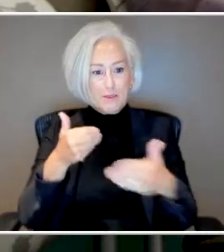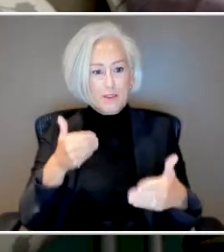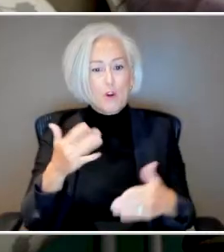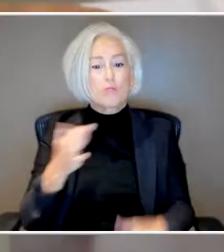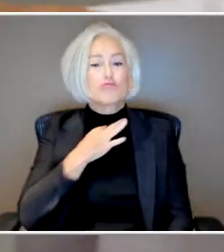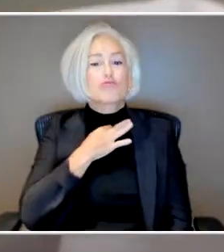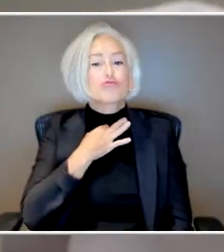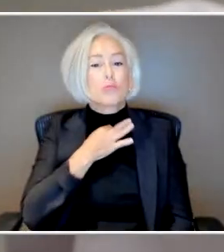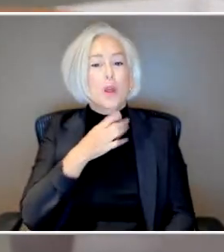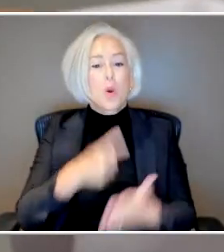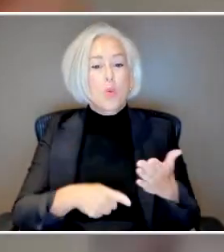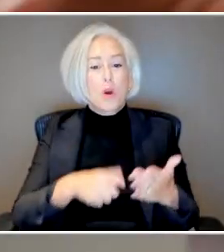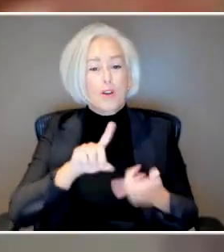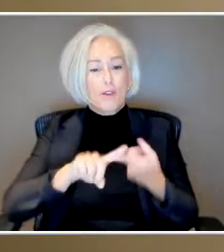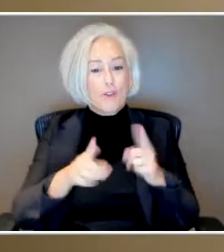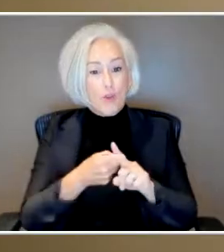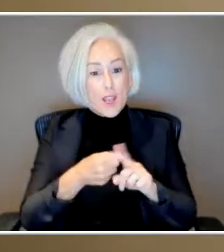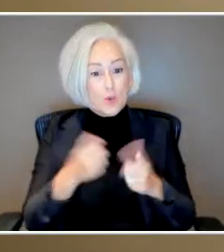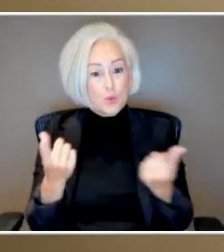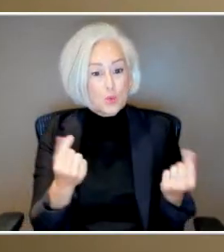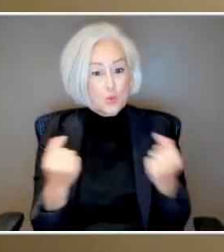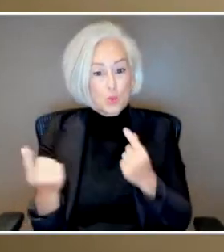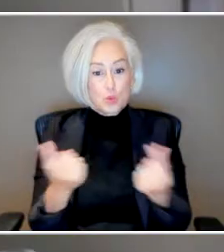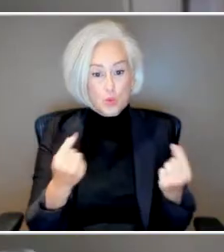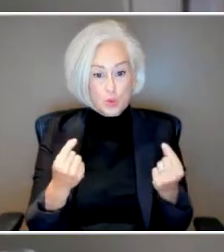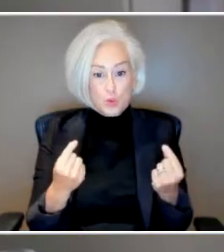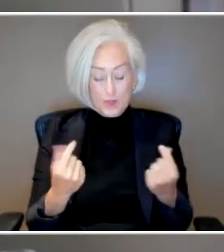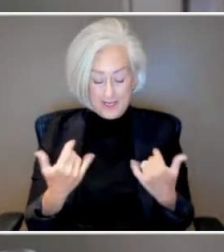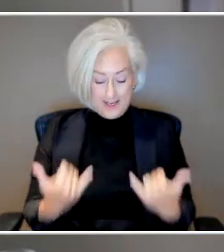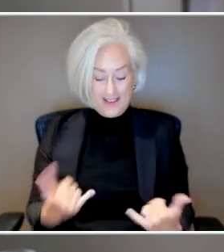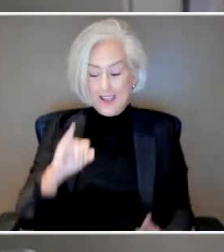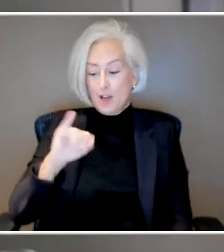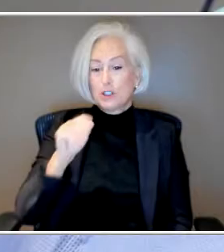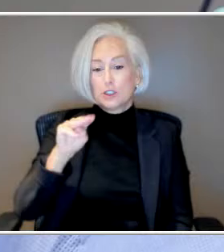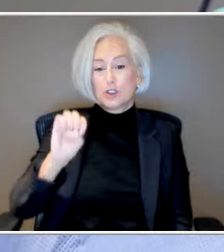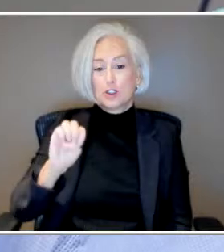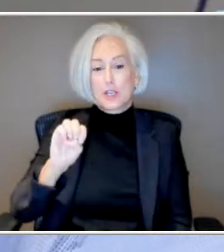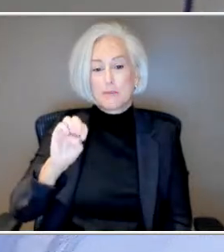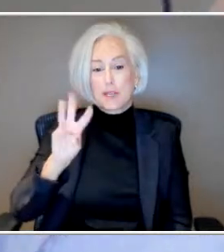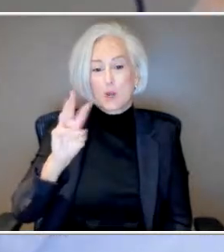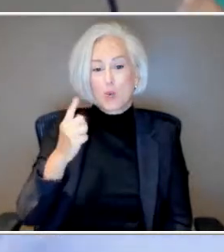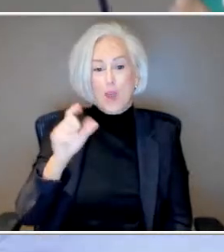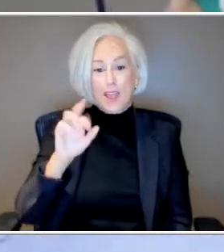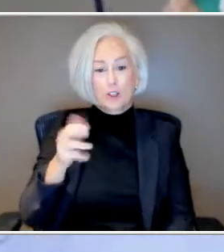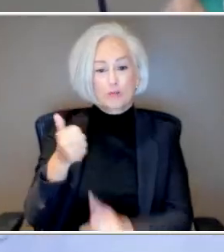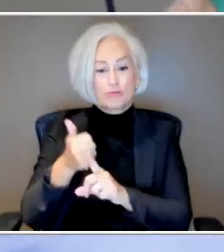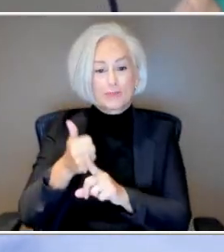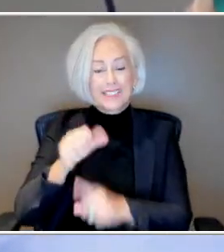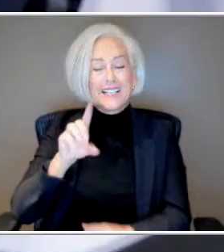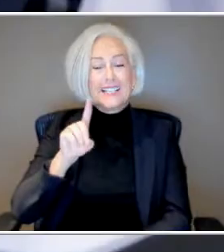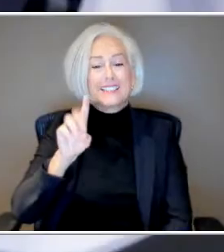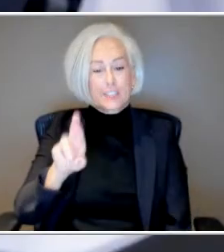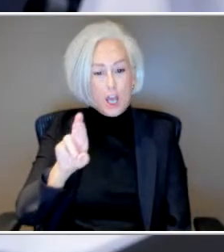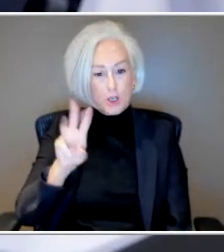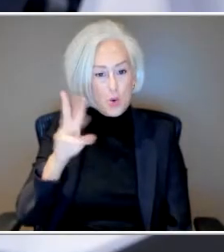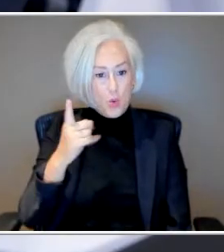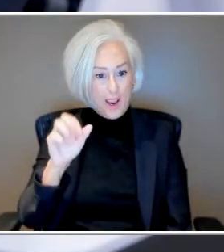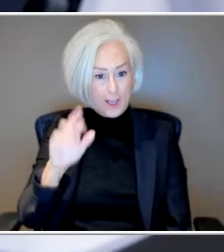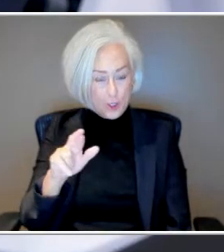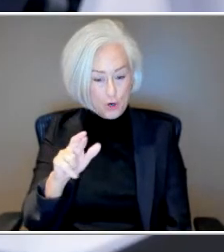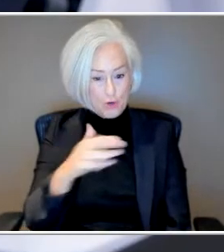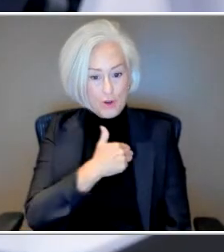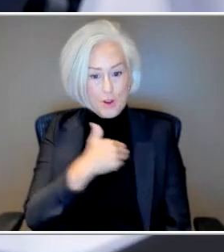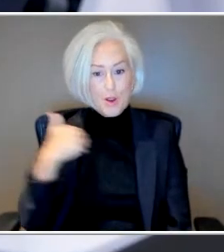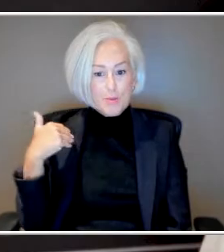These days, Jamie Wagner is Dr. Wagner, breast surgical oncologist at the University of